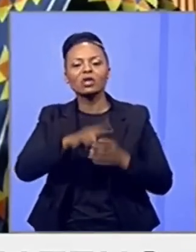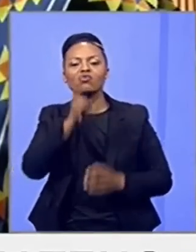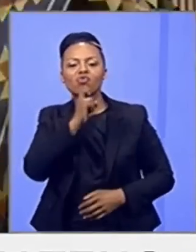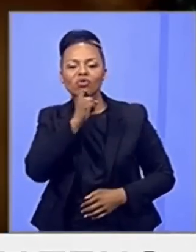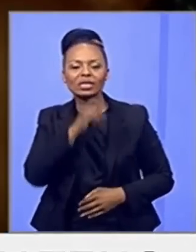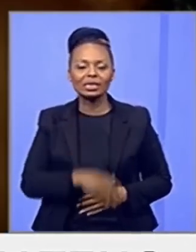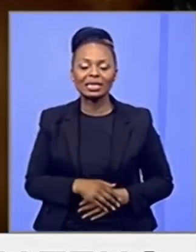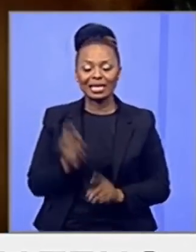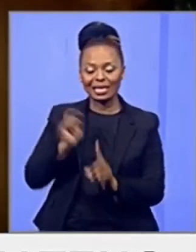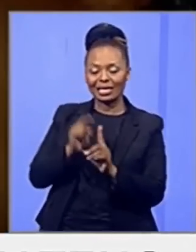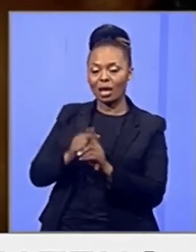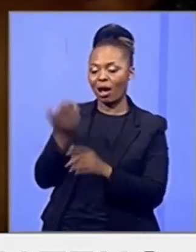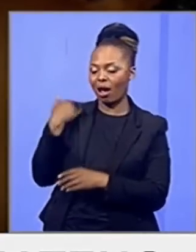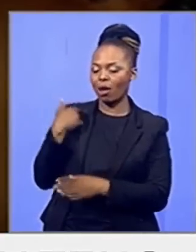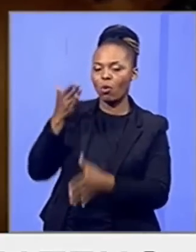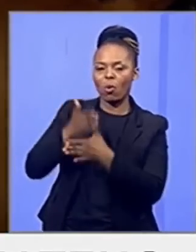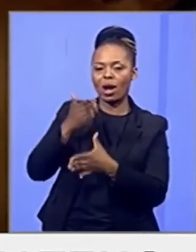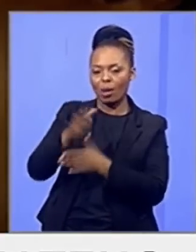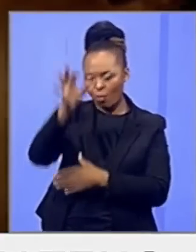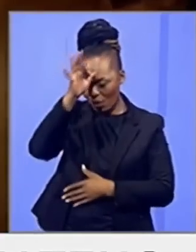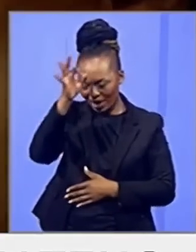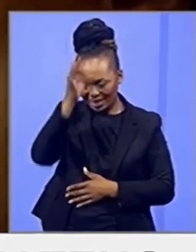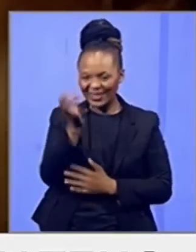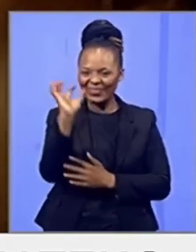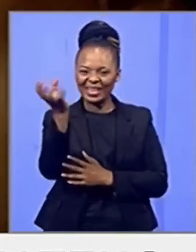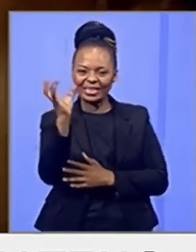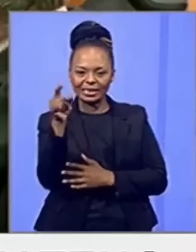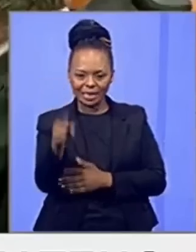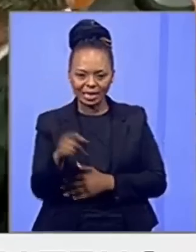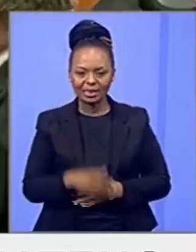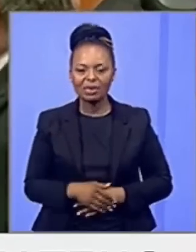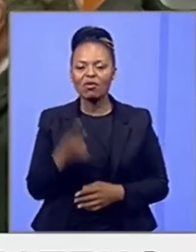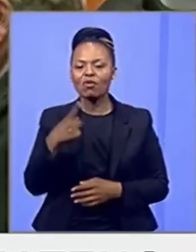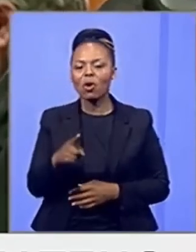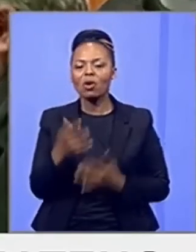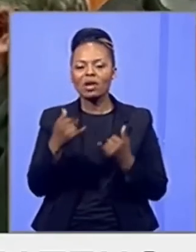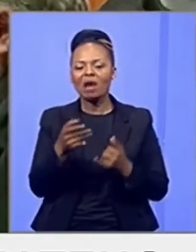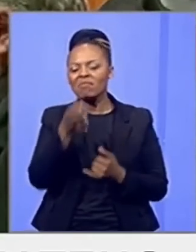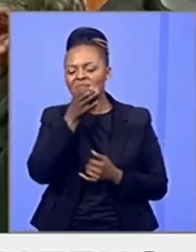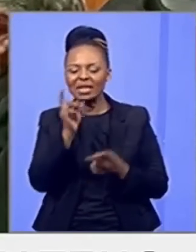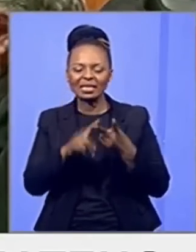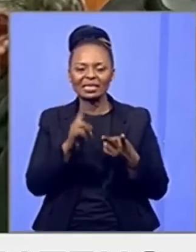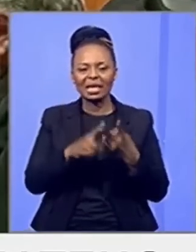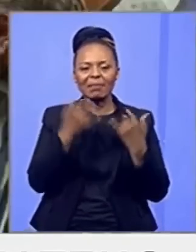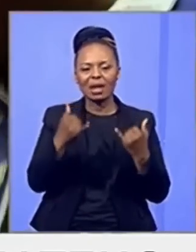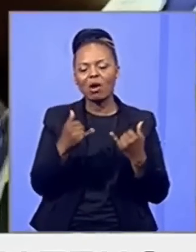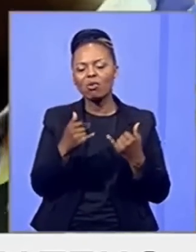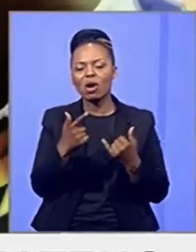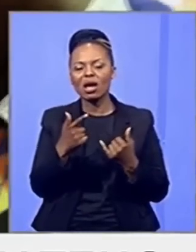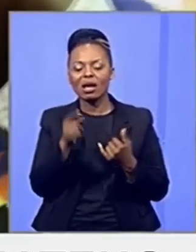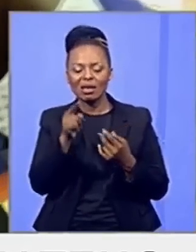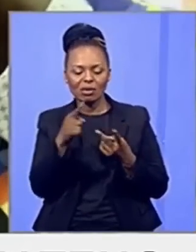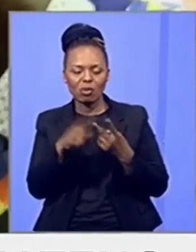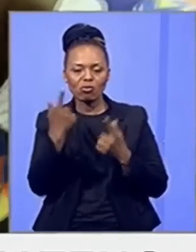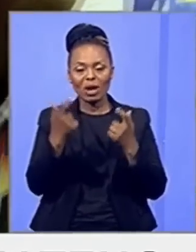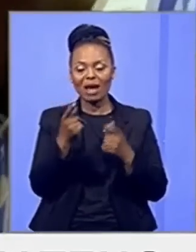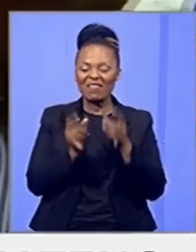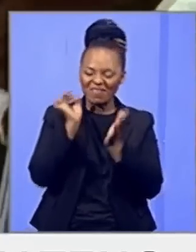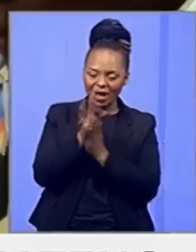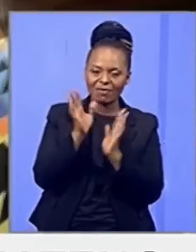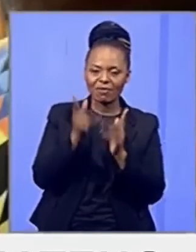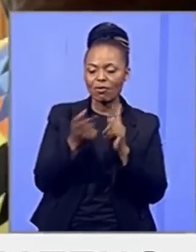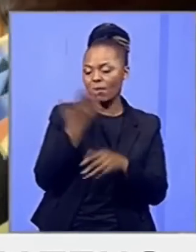neng e sebetsa lekaleng la sepolesa sa Freistata la dithunya le jwala. O ile a tebelwa mosebetsing ka kgwedi ya Hlakola